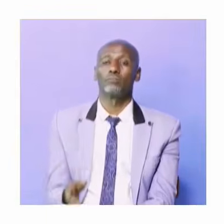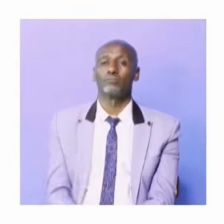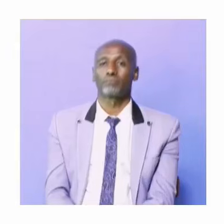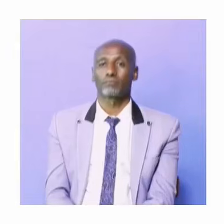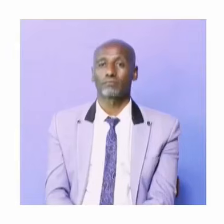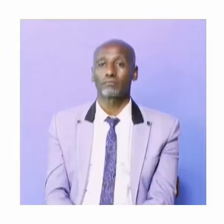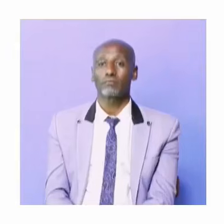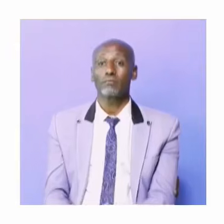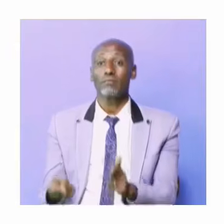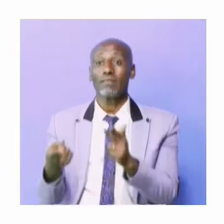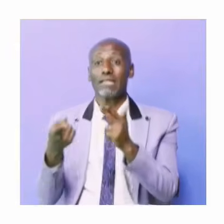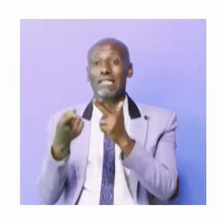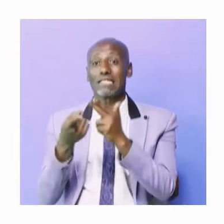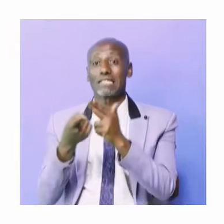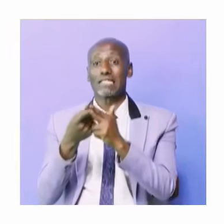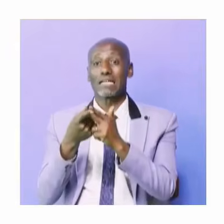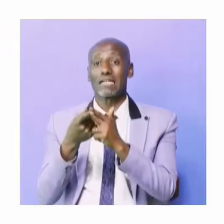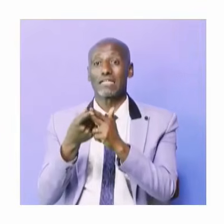third period.